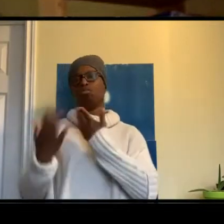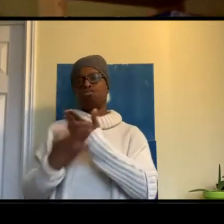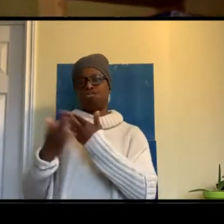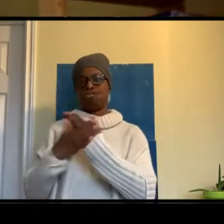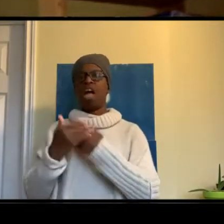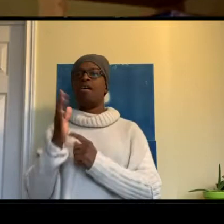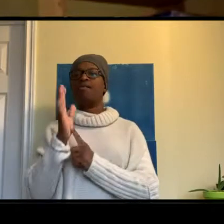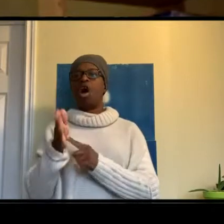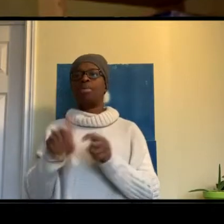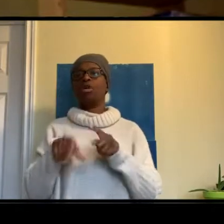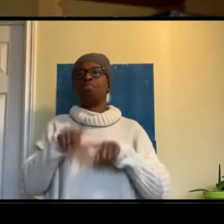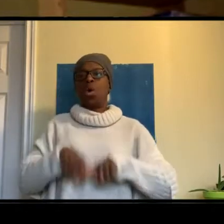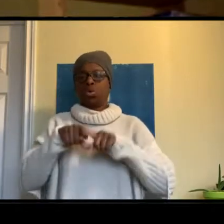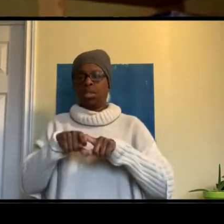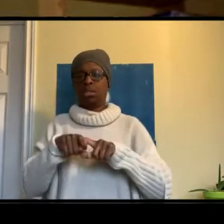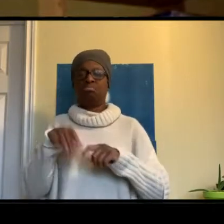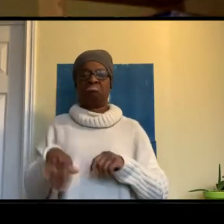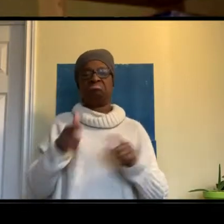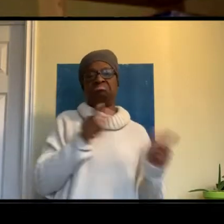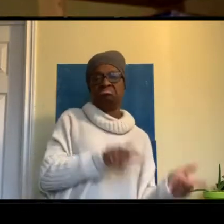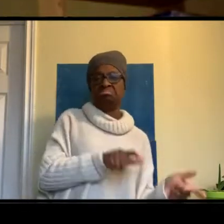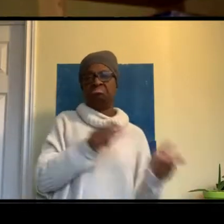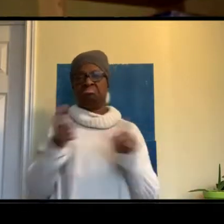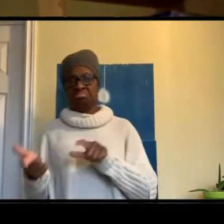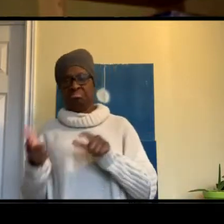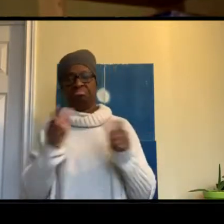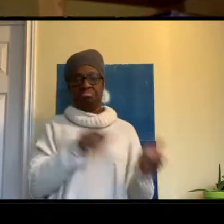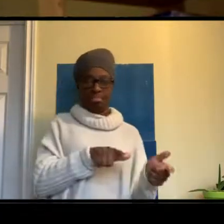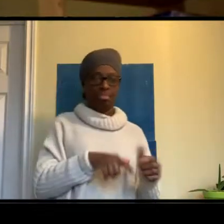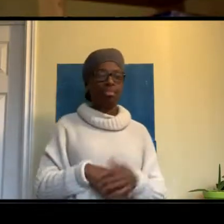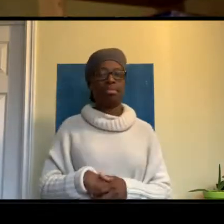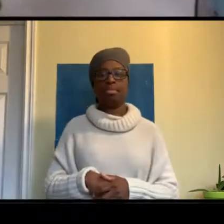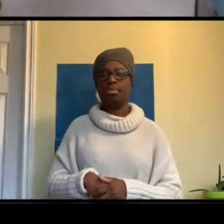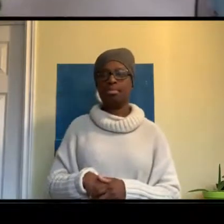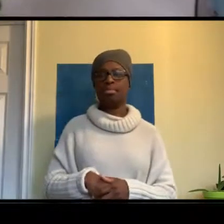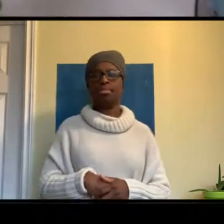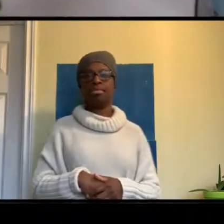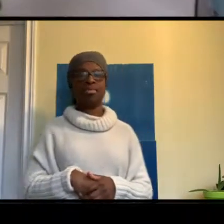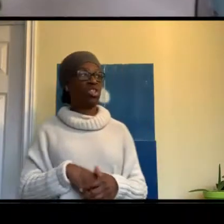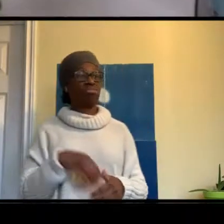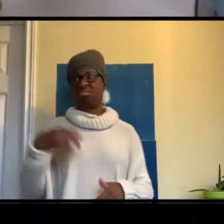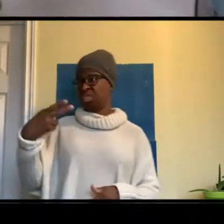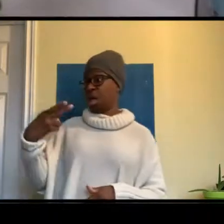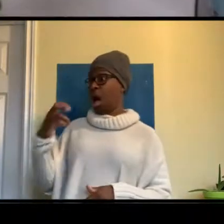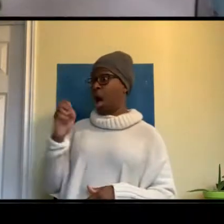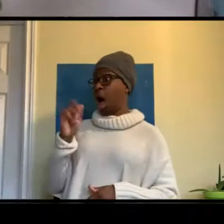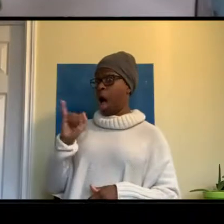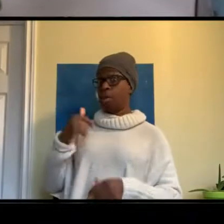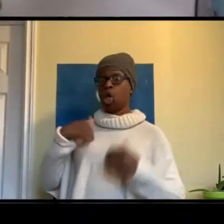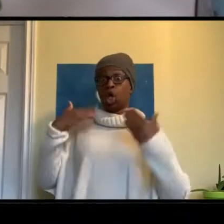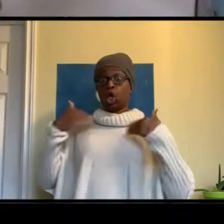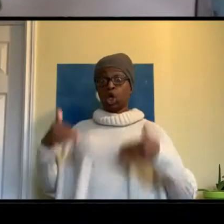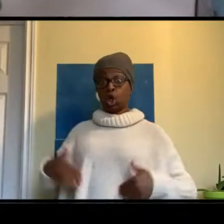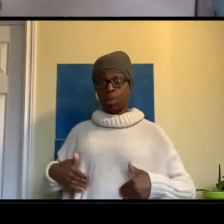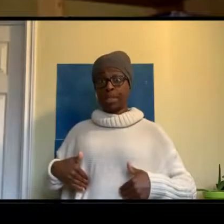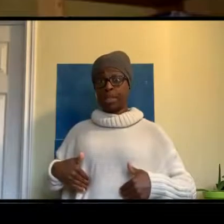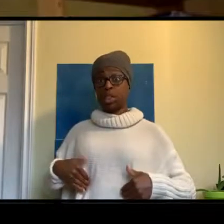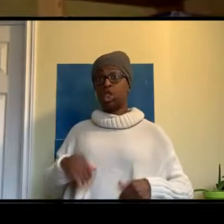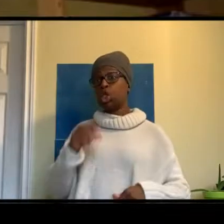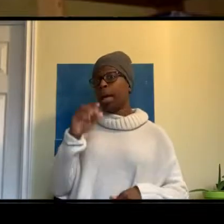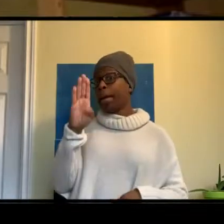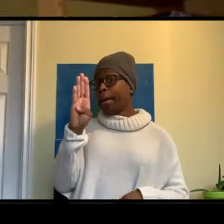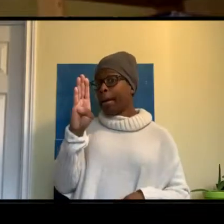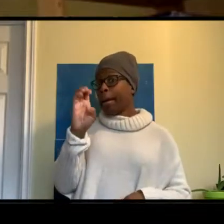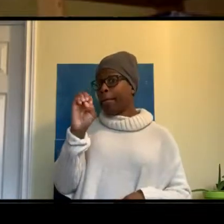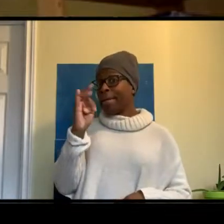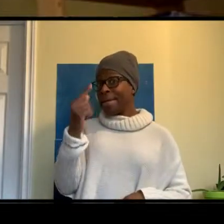Yeah, a human being, not a human doing. I love that, Heidi. That's great. I learned that in a mindfulness course about 10 years